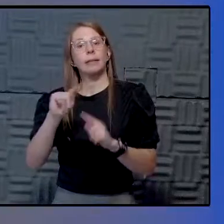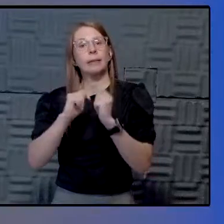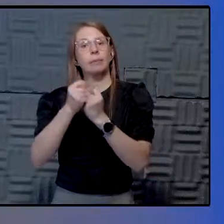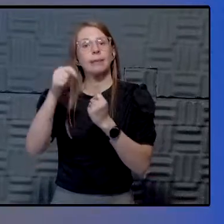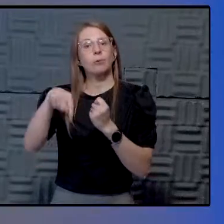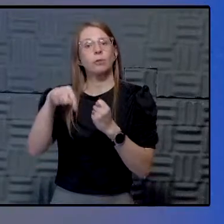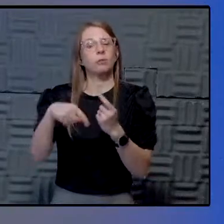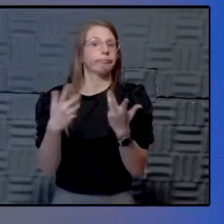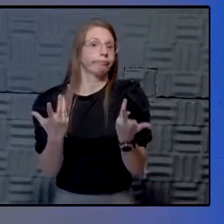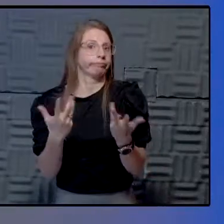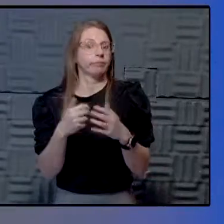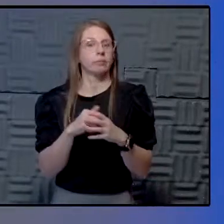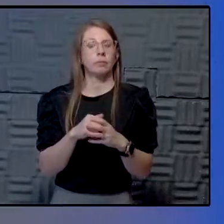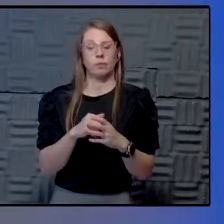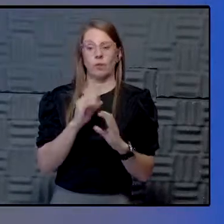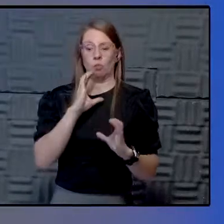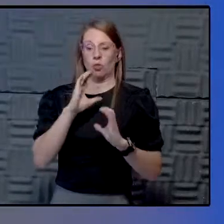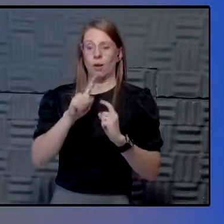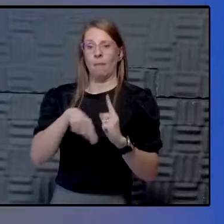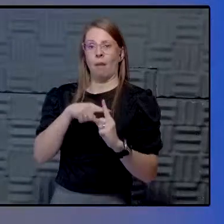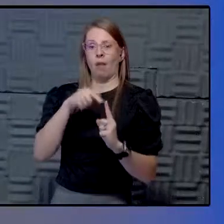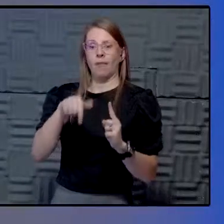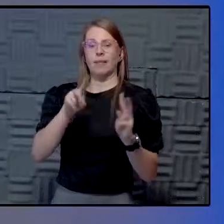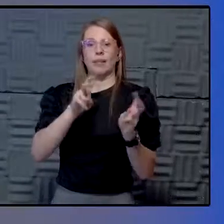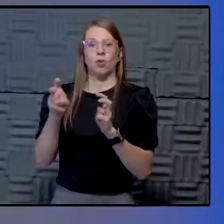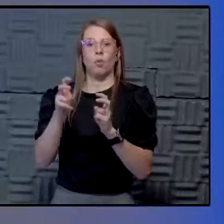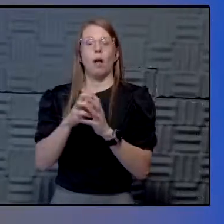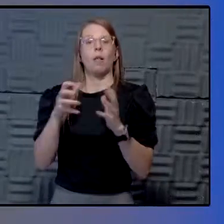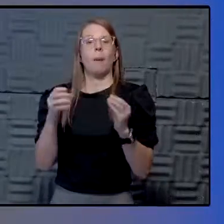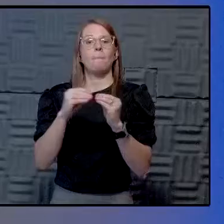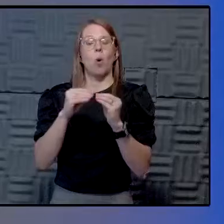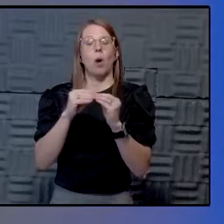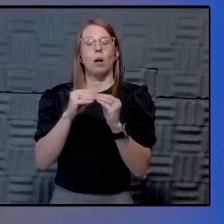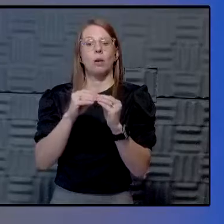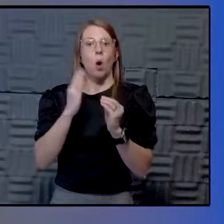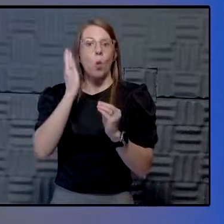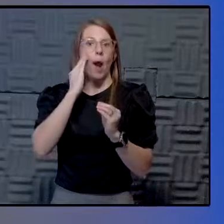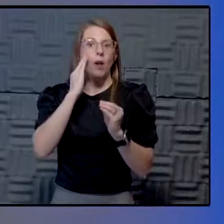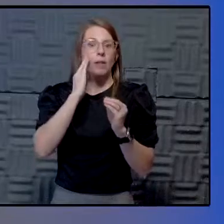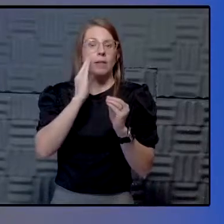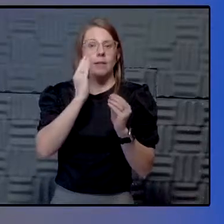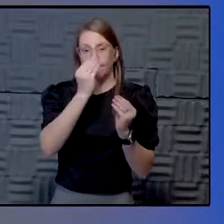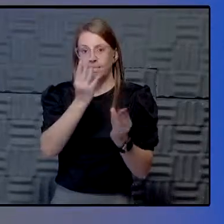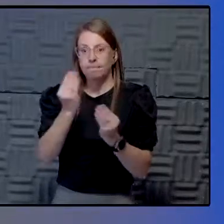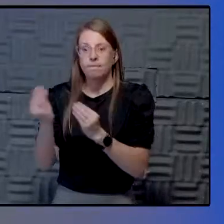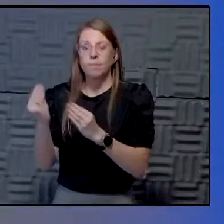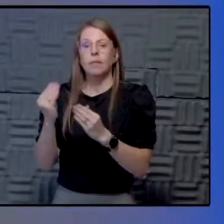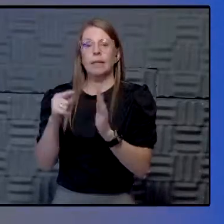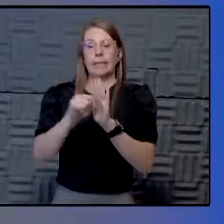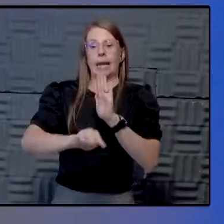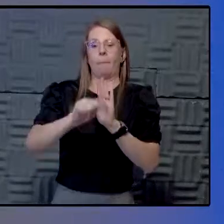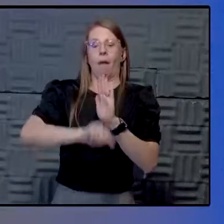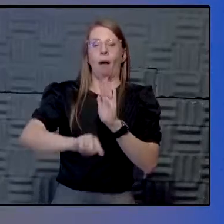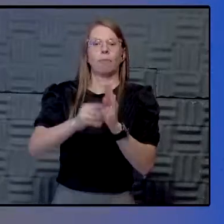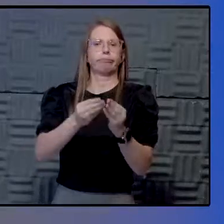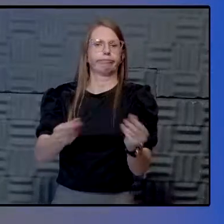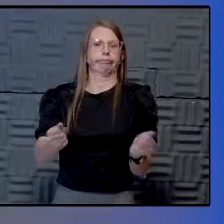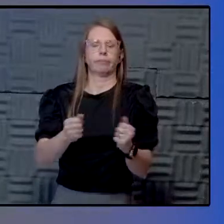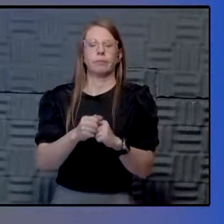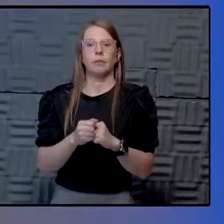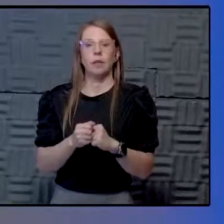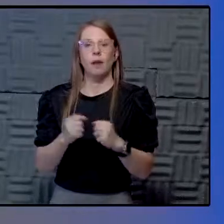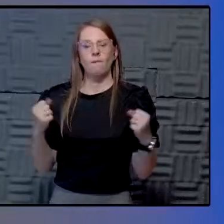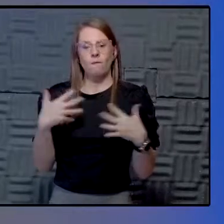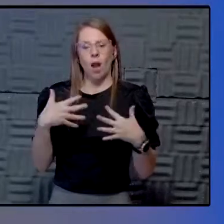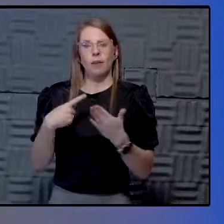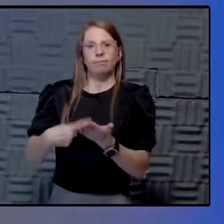Well, I think we're communicating about this issue a lot more, and we're raising awareness. We're alleviating the stigma. This is not something anybody should be